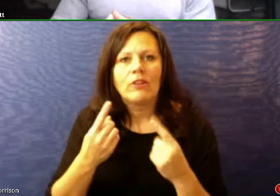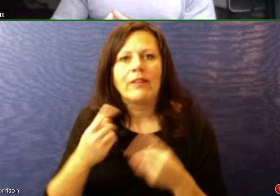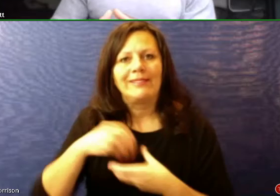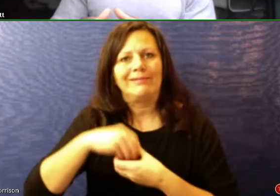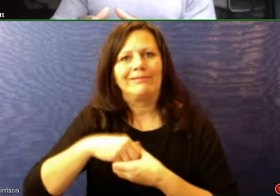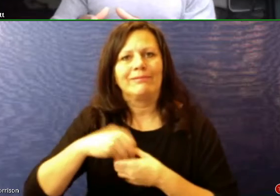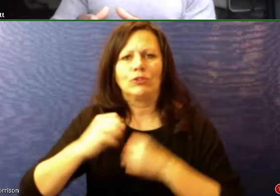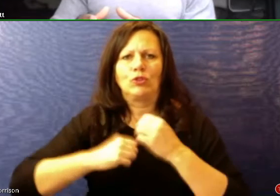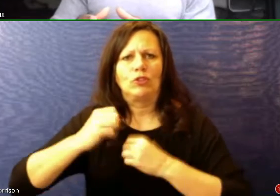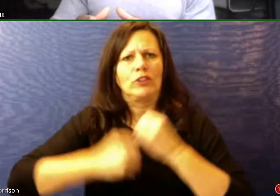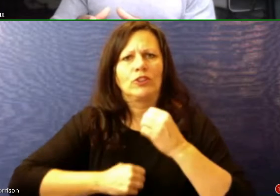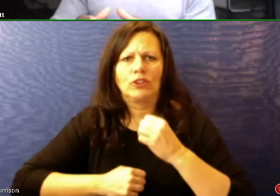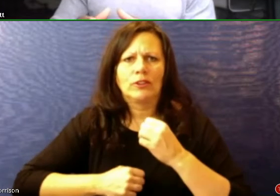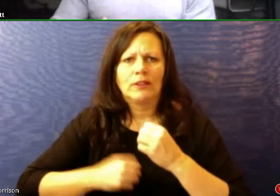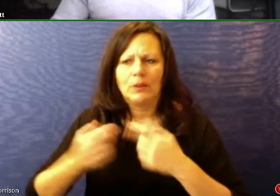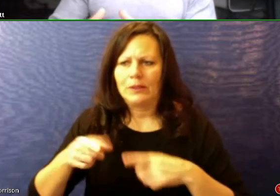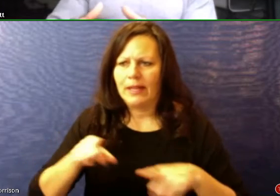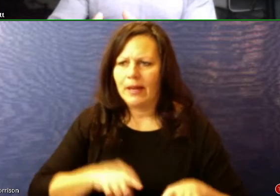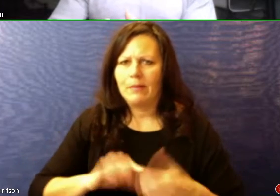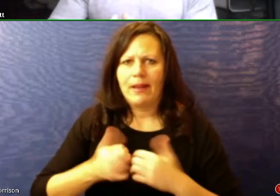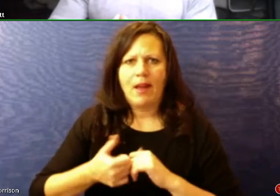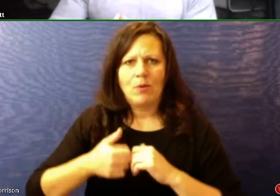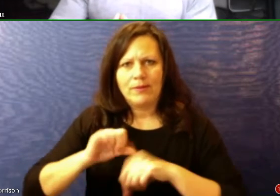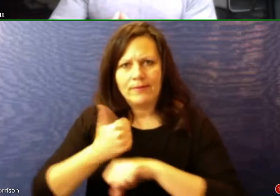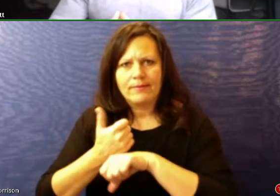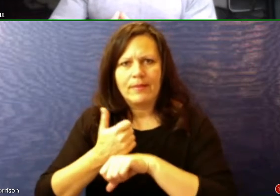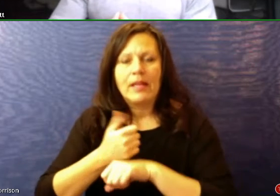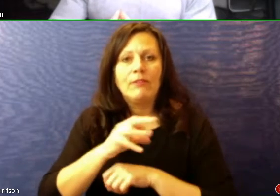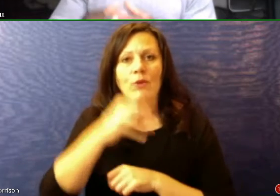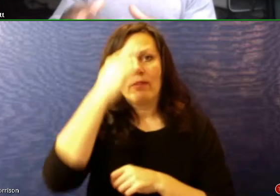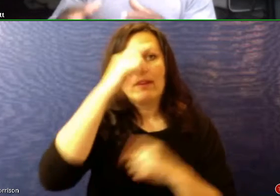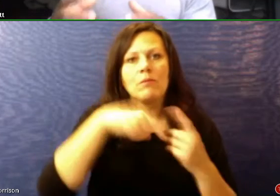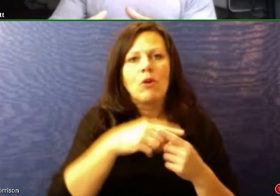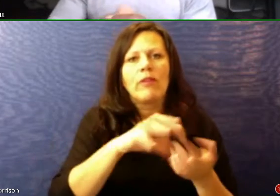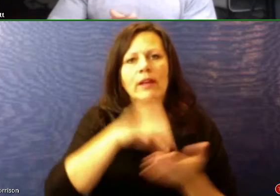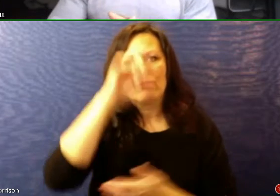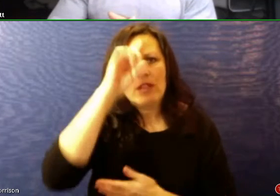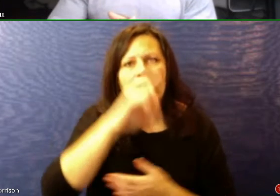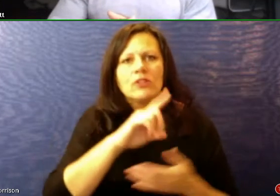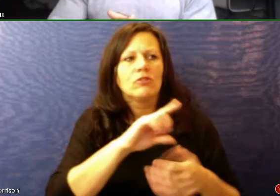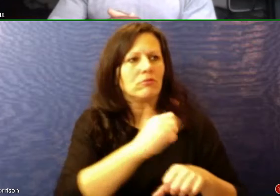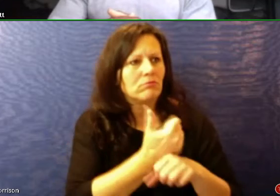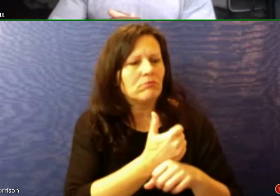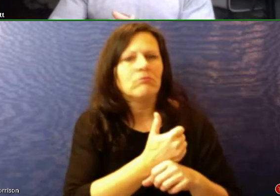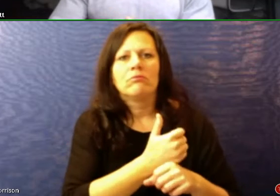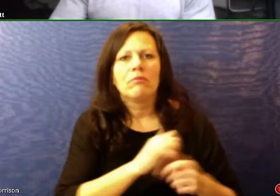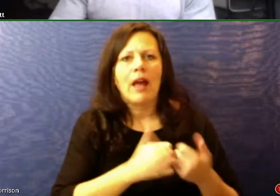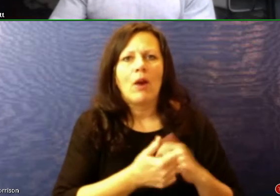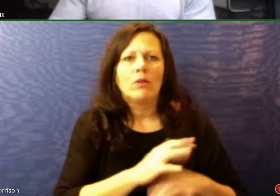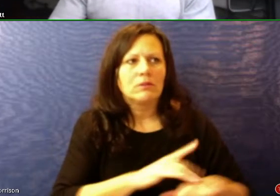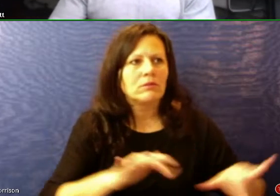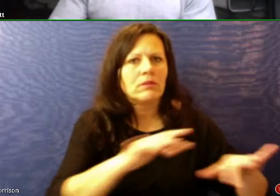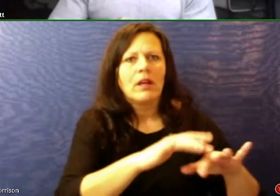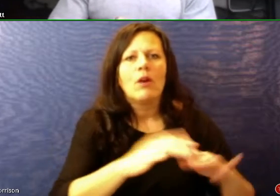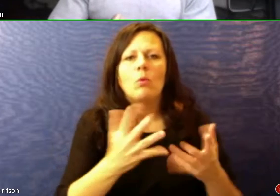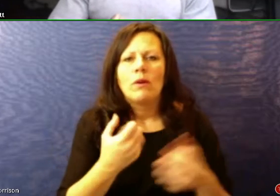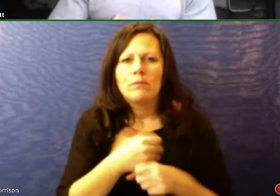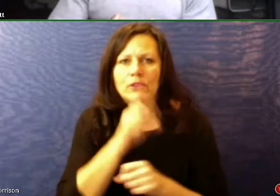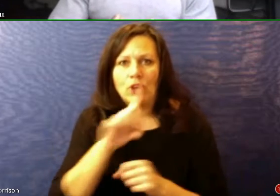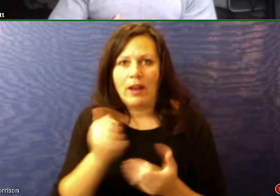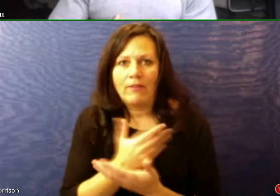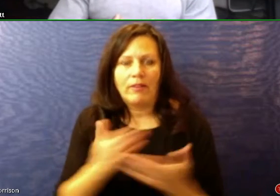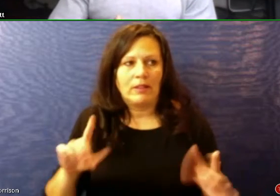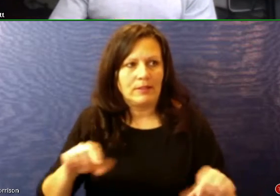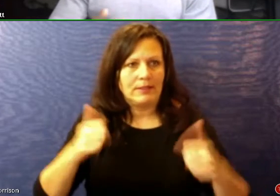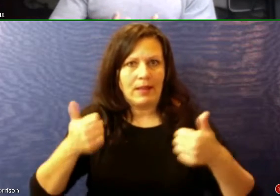look at, you know, the educational platforms that we put out, we want to make sure we have those systems in place so that we can bring